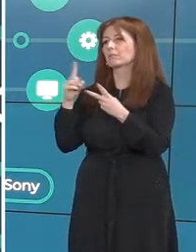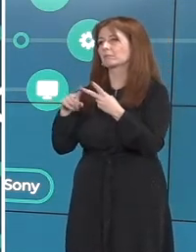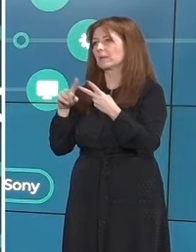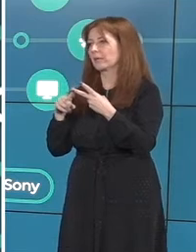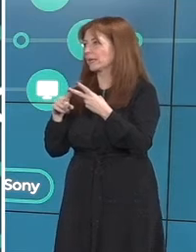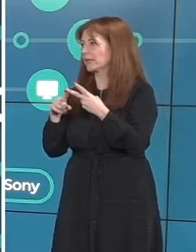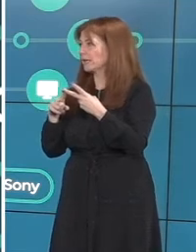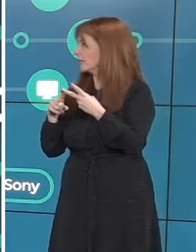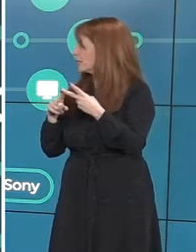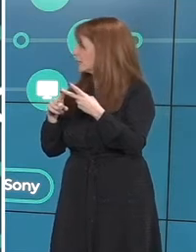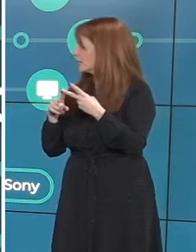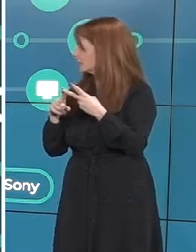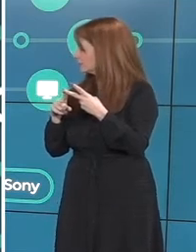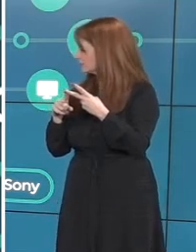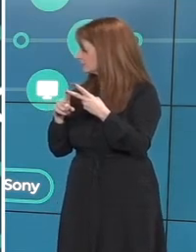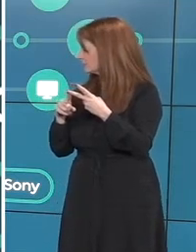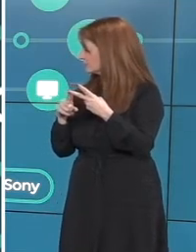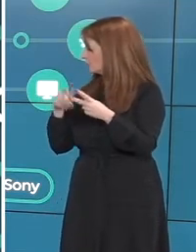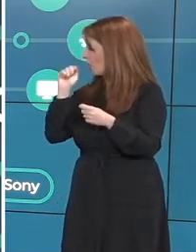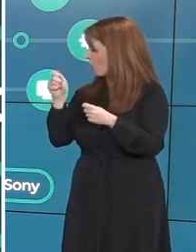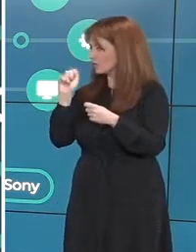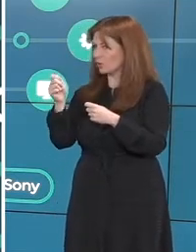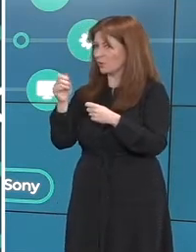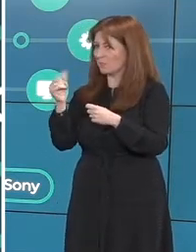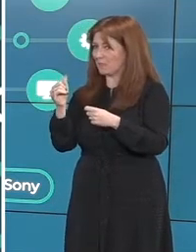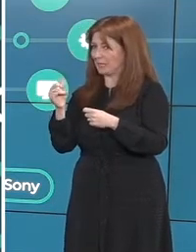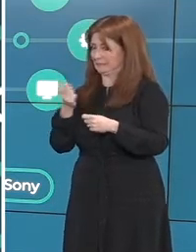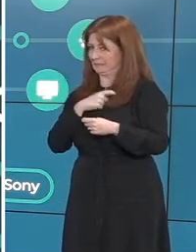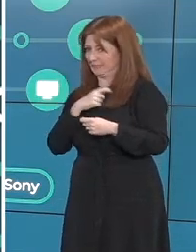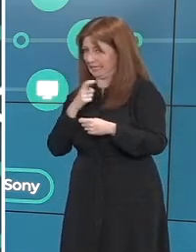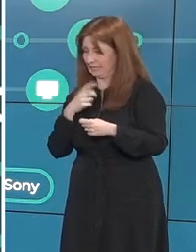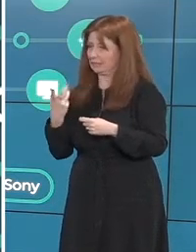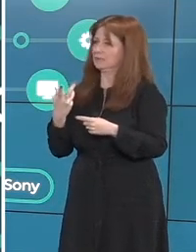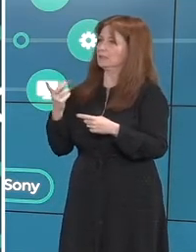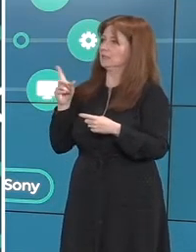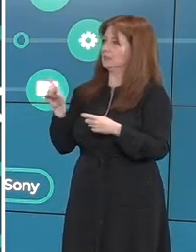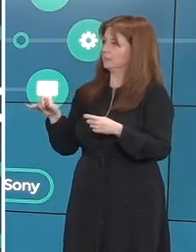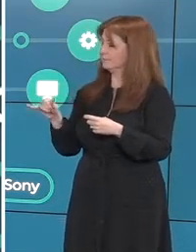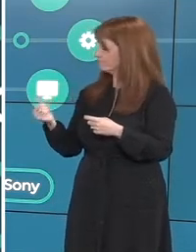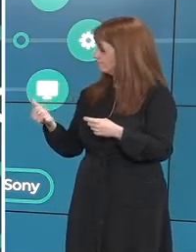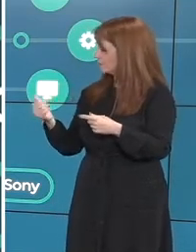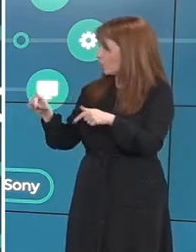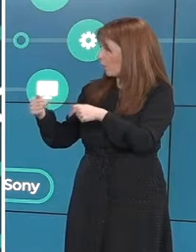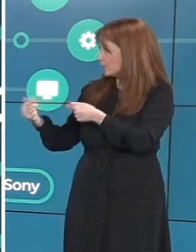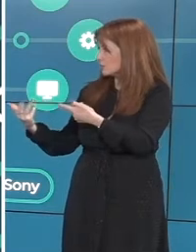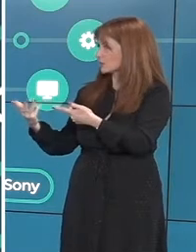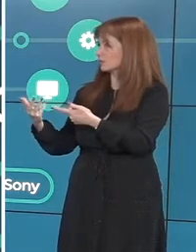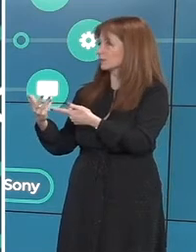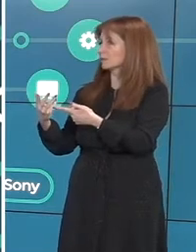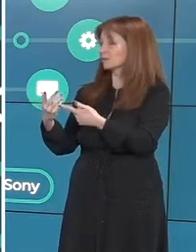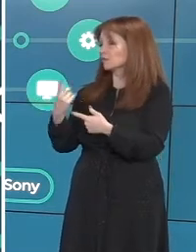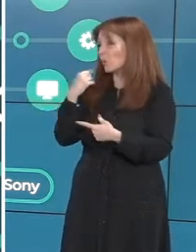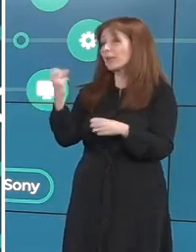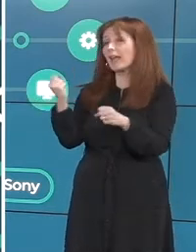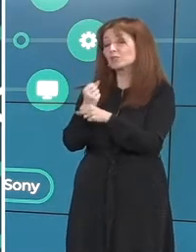stick. There's the lawsuits, or there's the competition side. Well, our competitors are doing this, and we can do better. So